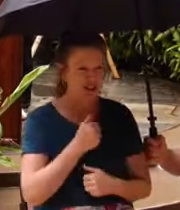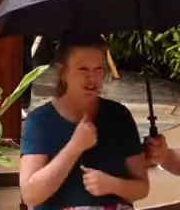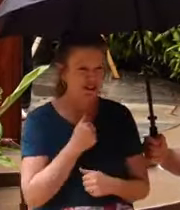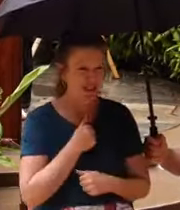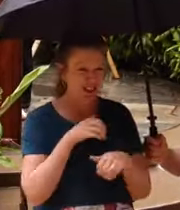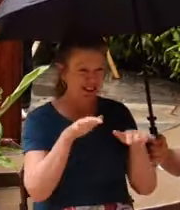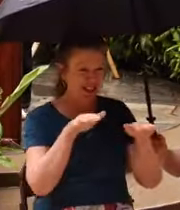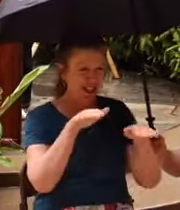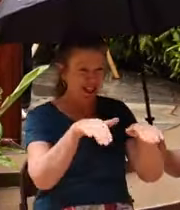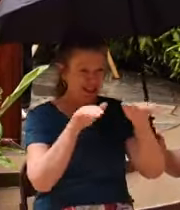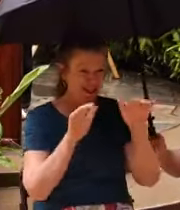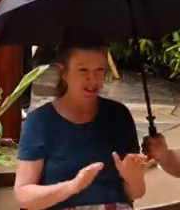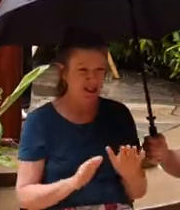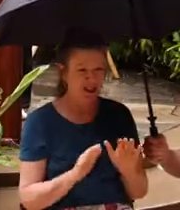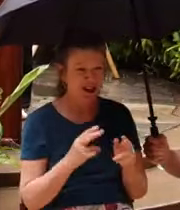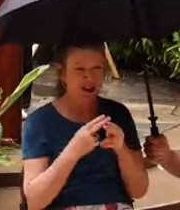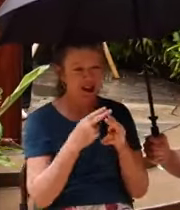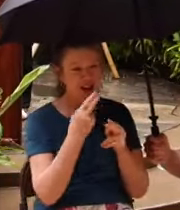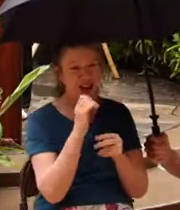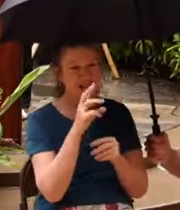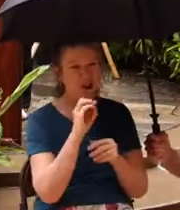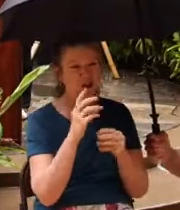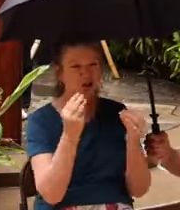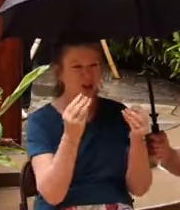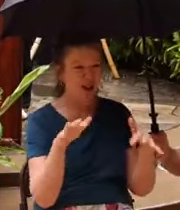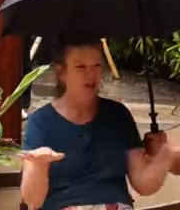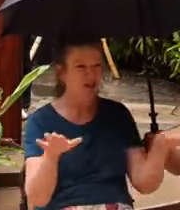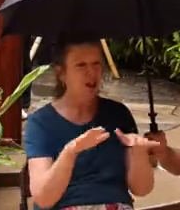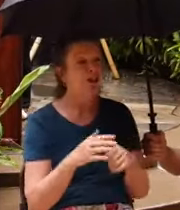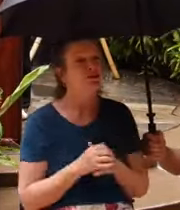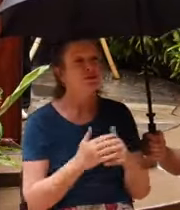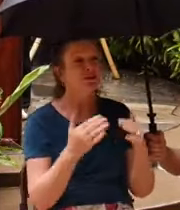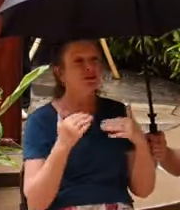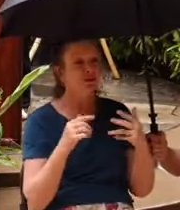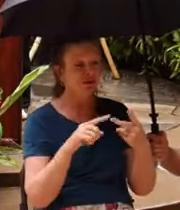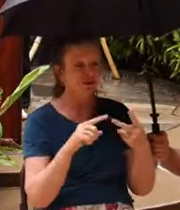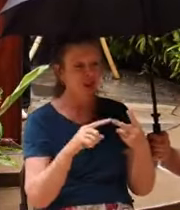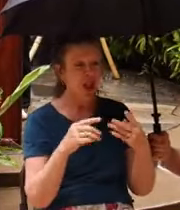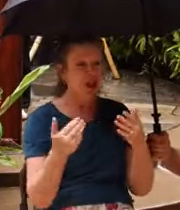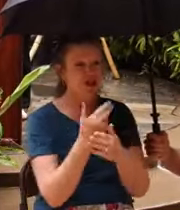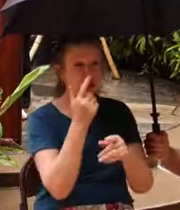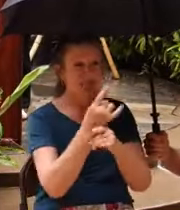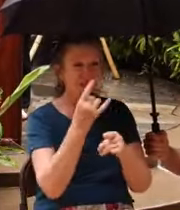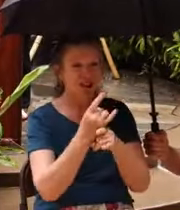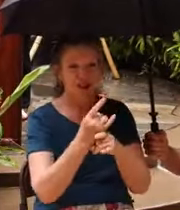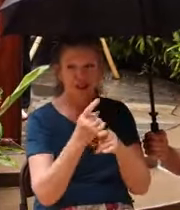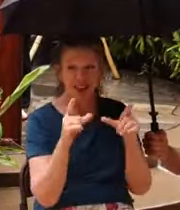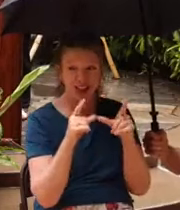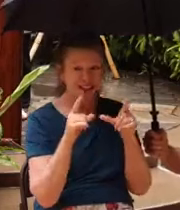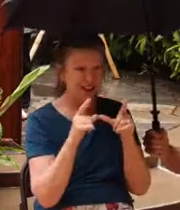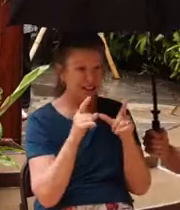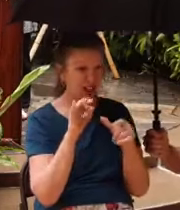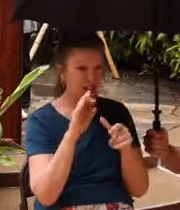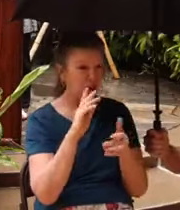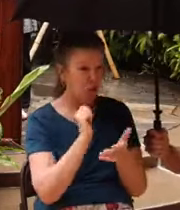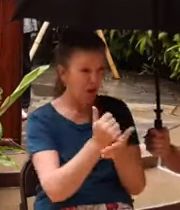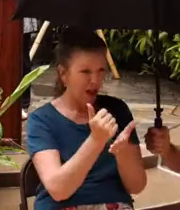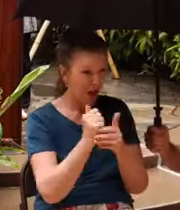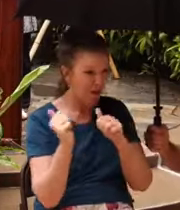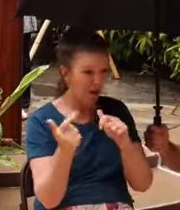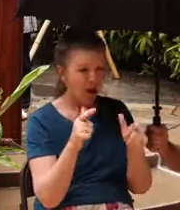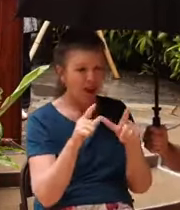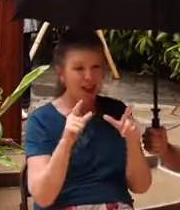hallowed ground. A new liquor licensing clerk will assist all of our liquor licensees,